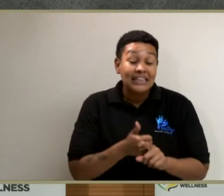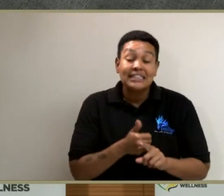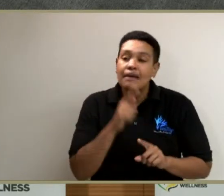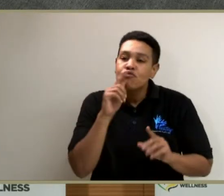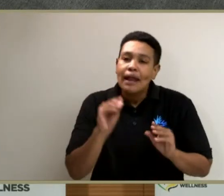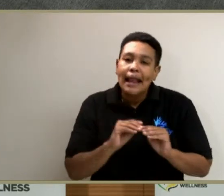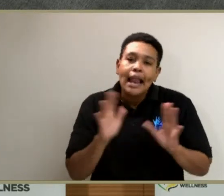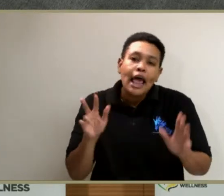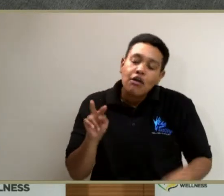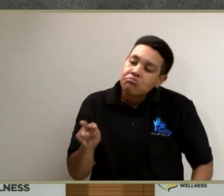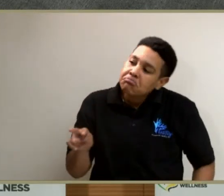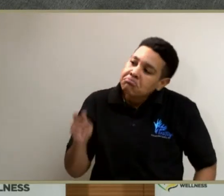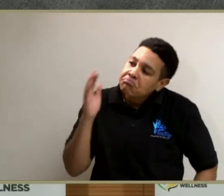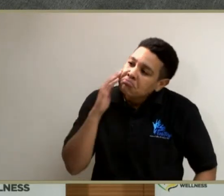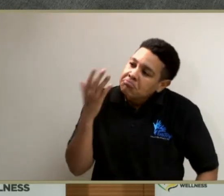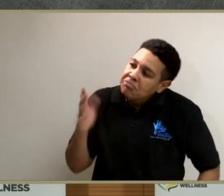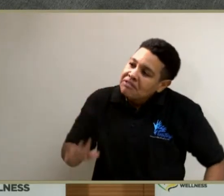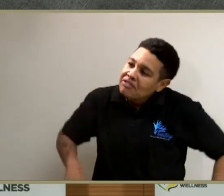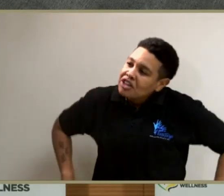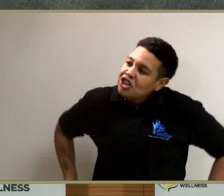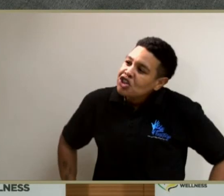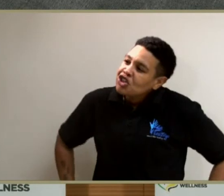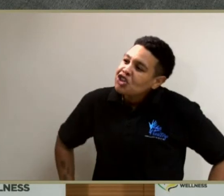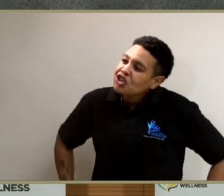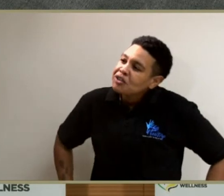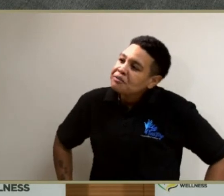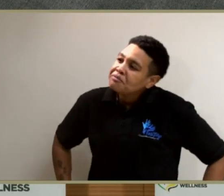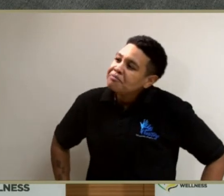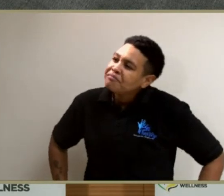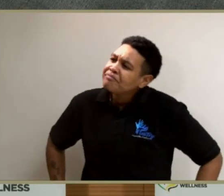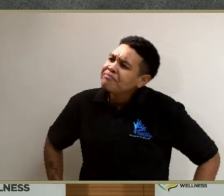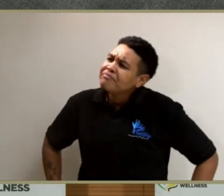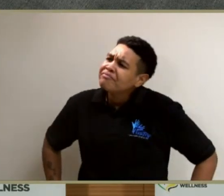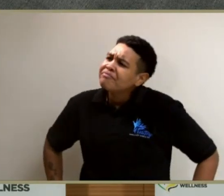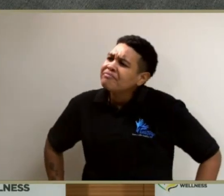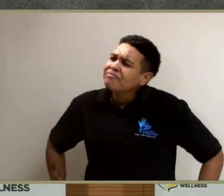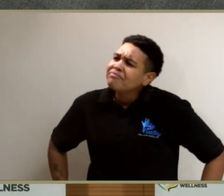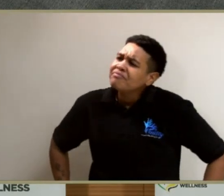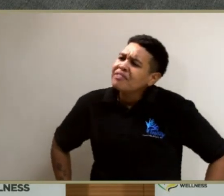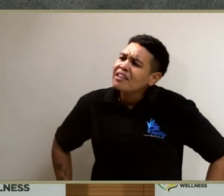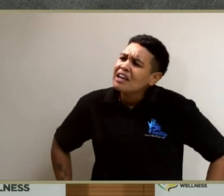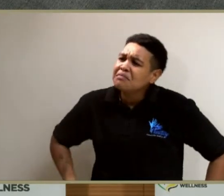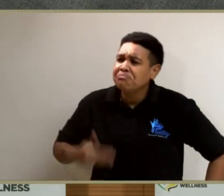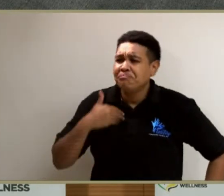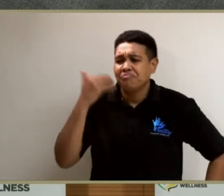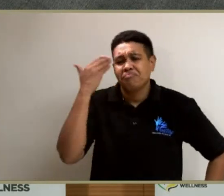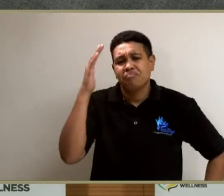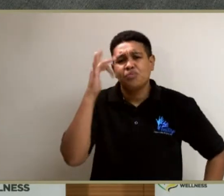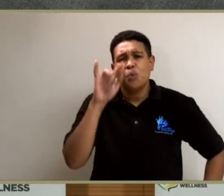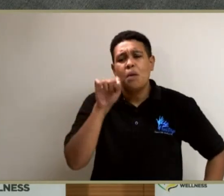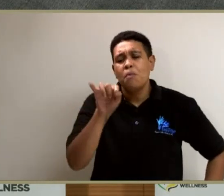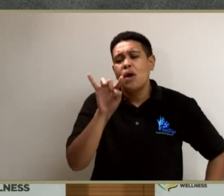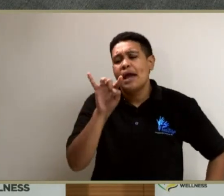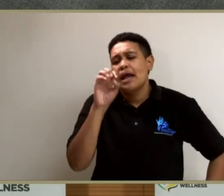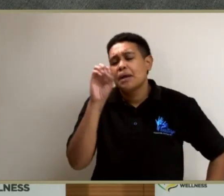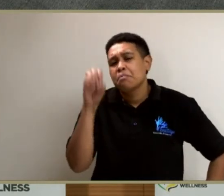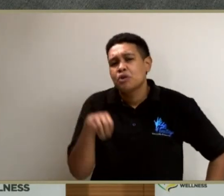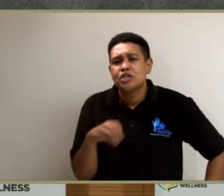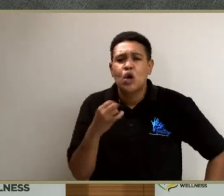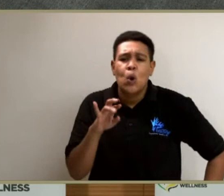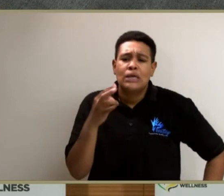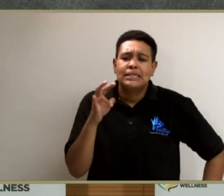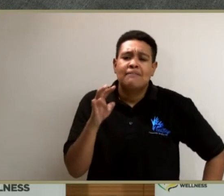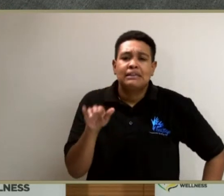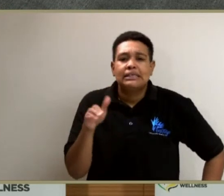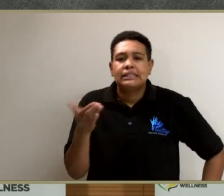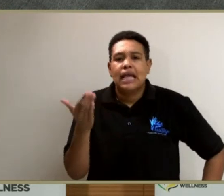clear. Now, I have not dissected why that 0.8% or 17 have died or have had a COVID-related death. Maybe